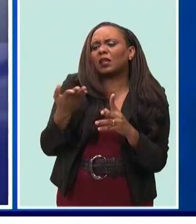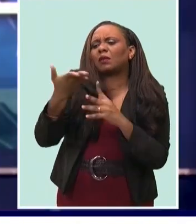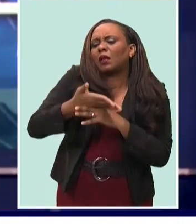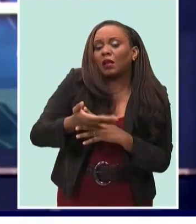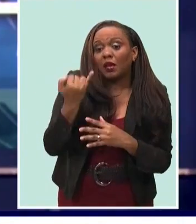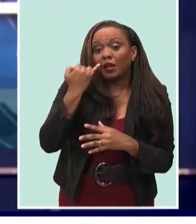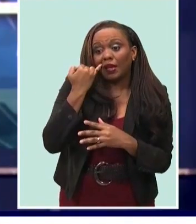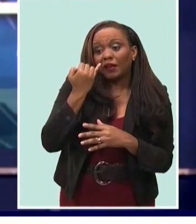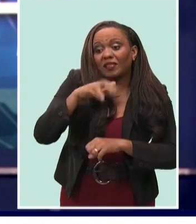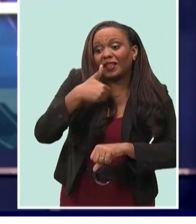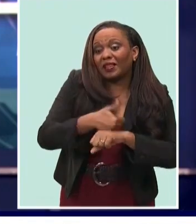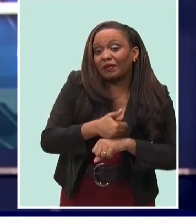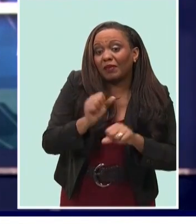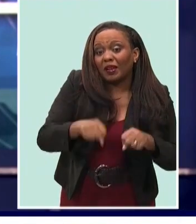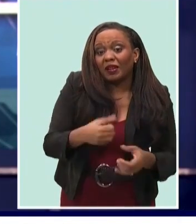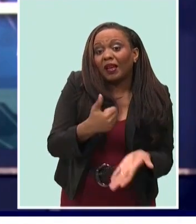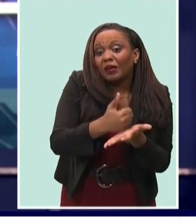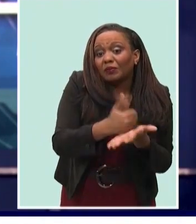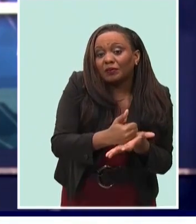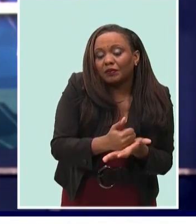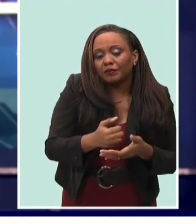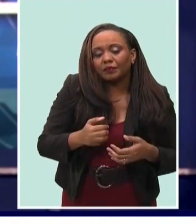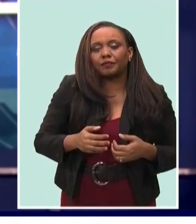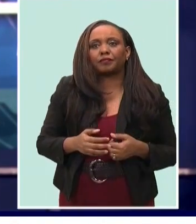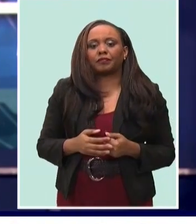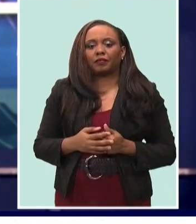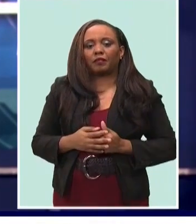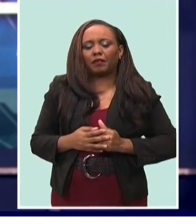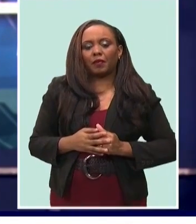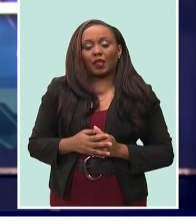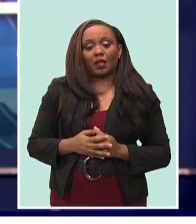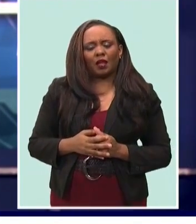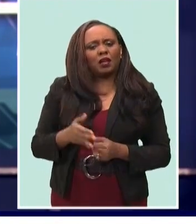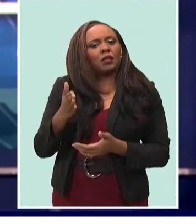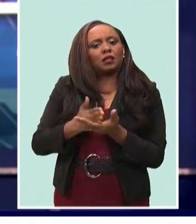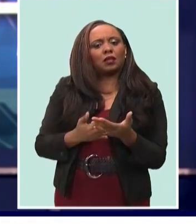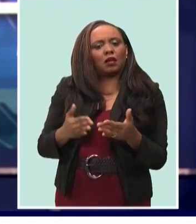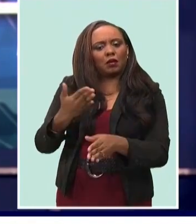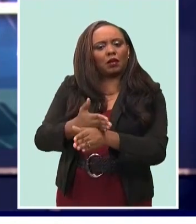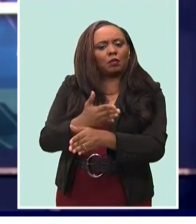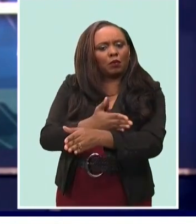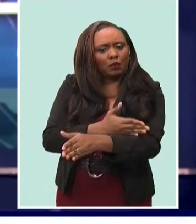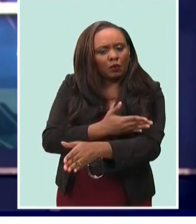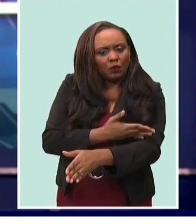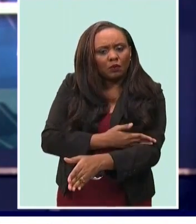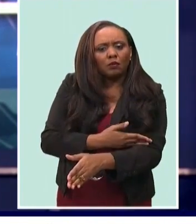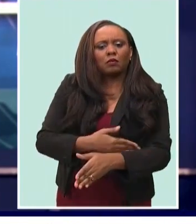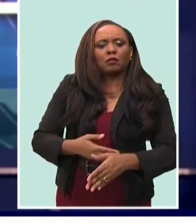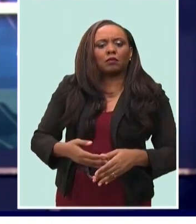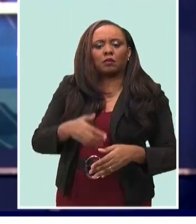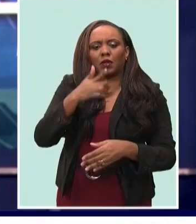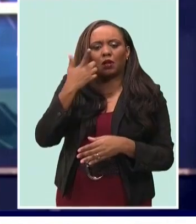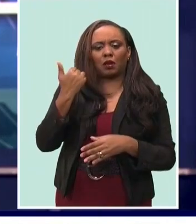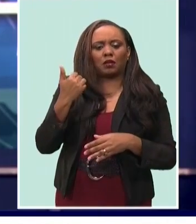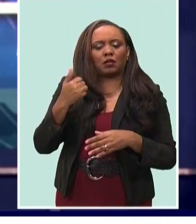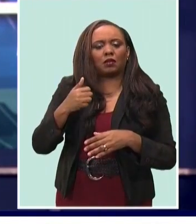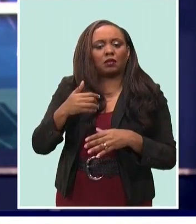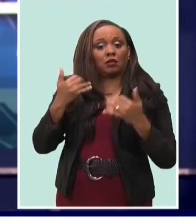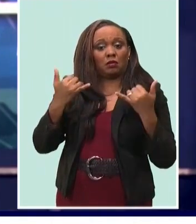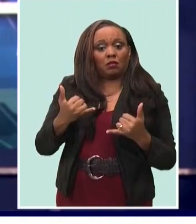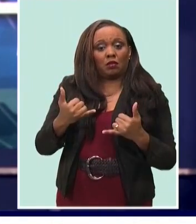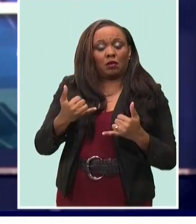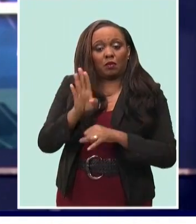there. And Ms. Broom Christie does acknowledge that there have been some improvements in the way domestic violence cases are handled with the implementation